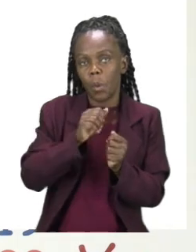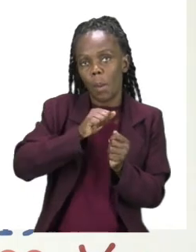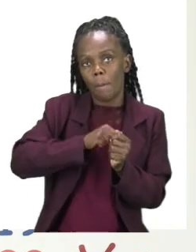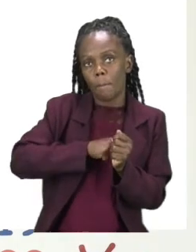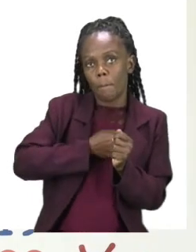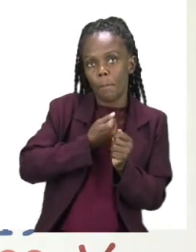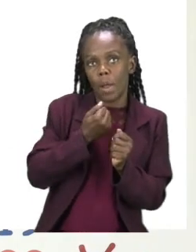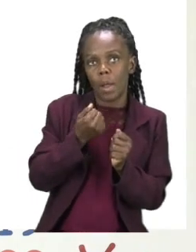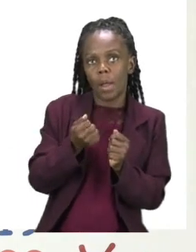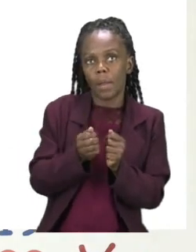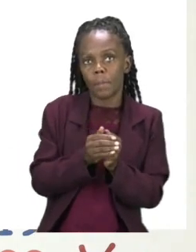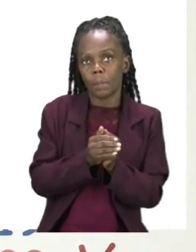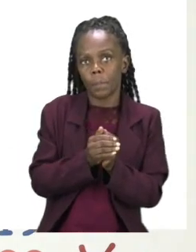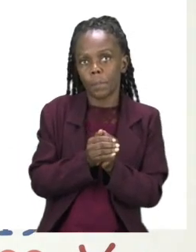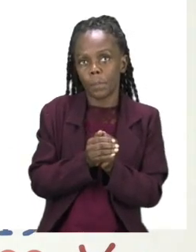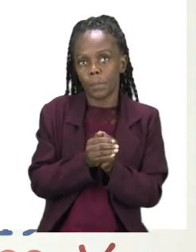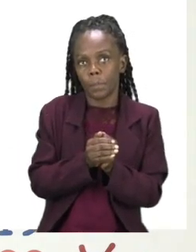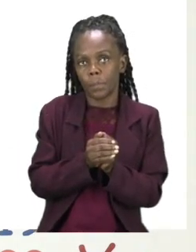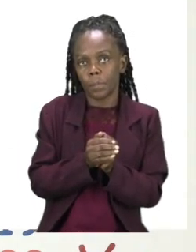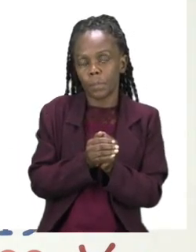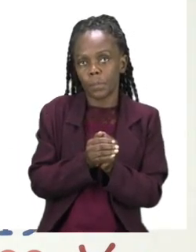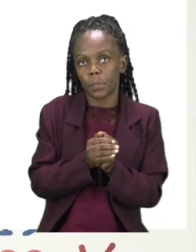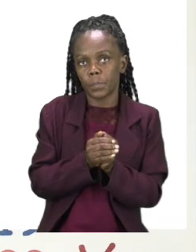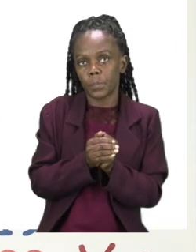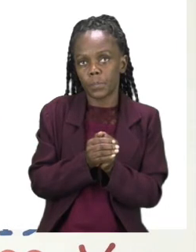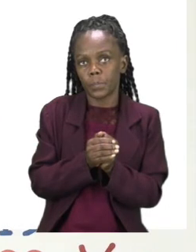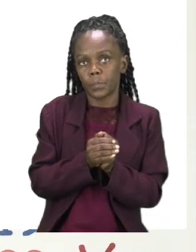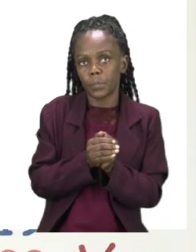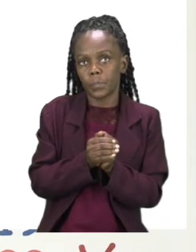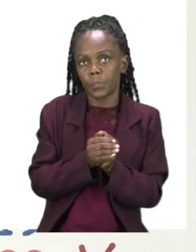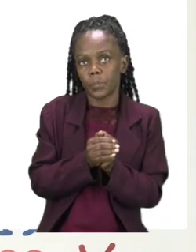My, the word my,